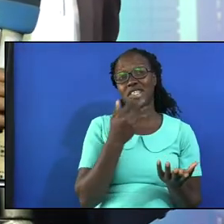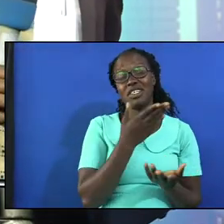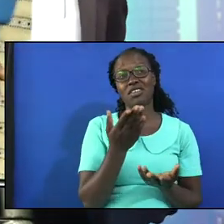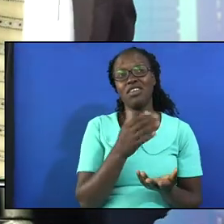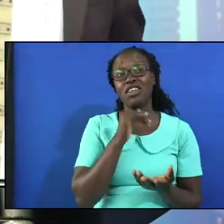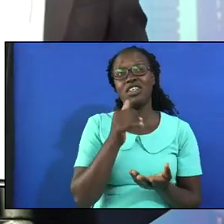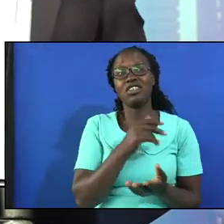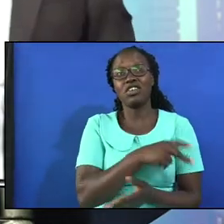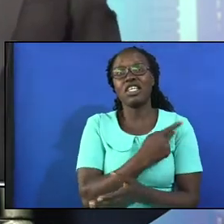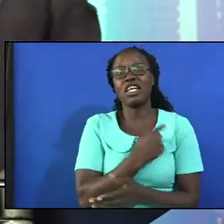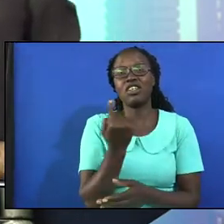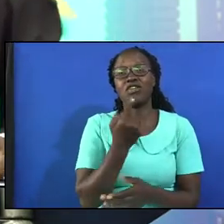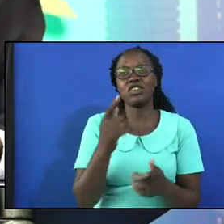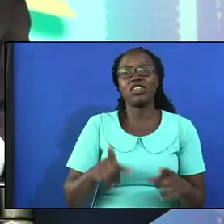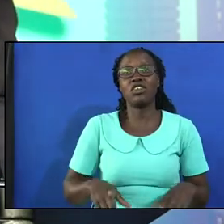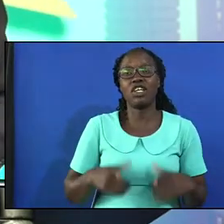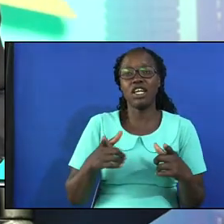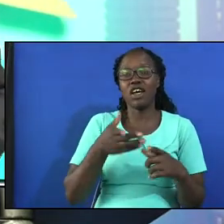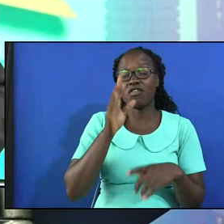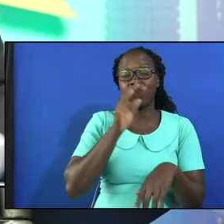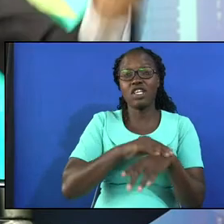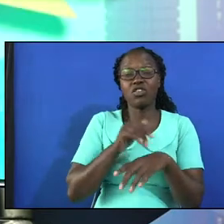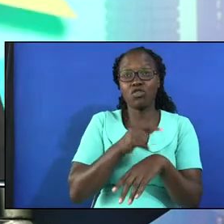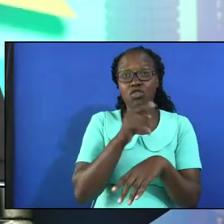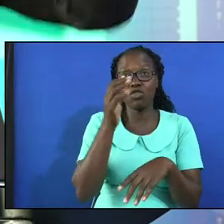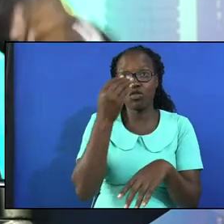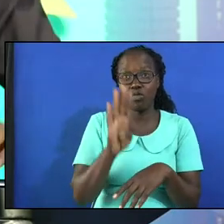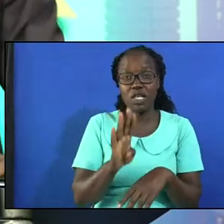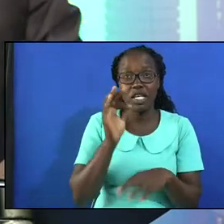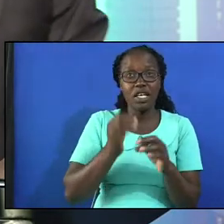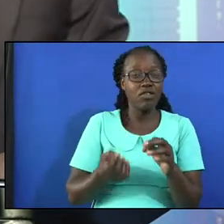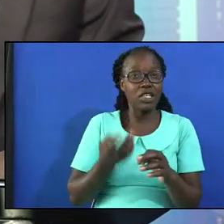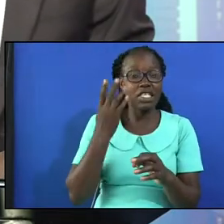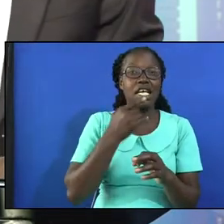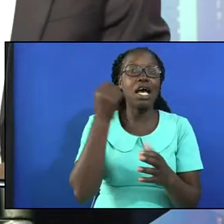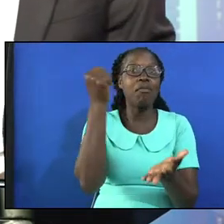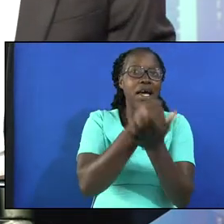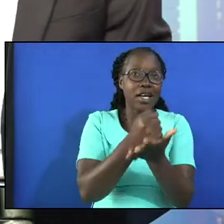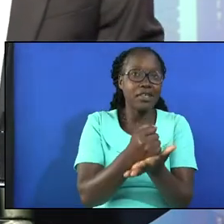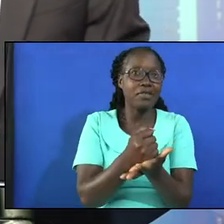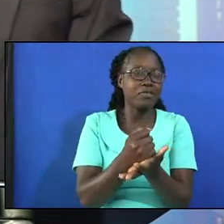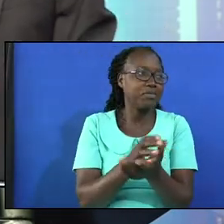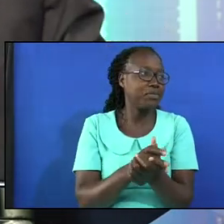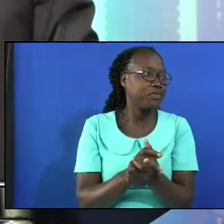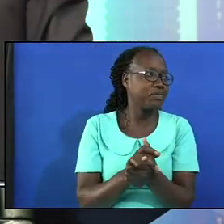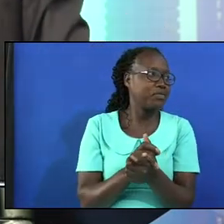you, that's not the kind of single life that God has called you to be. If you understand me, say amen. Amen.